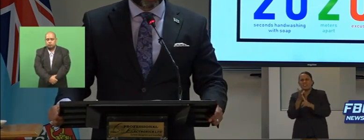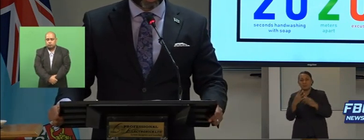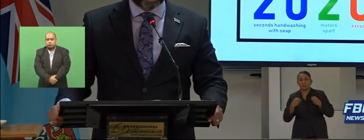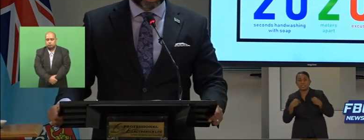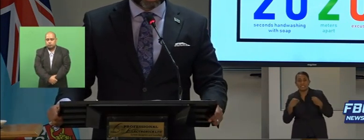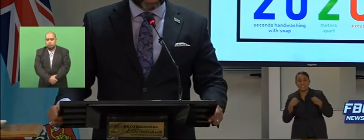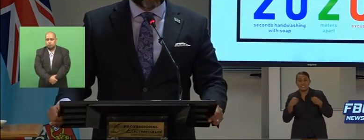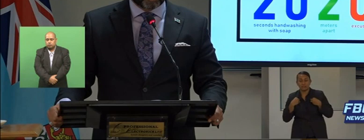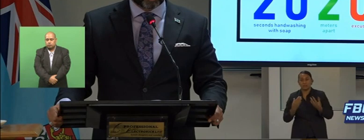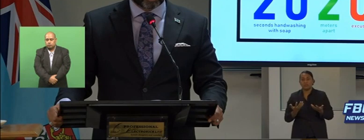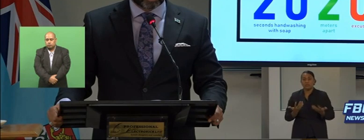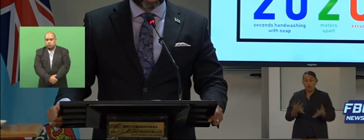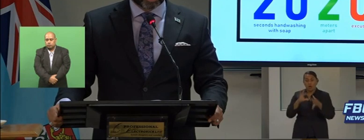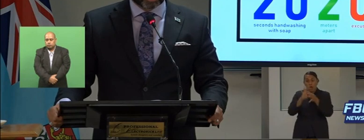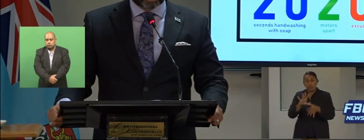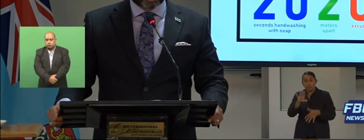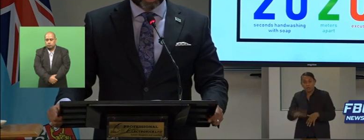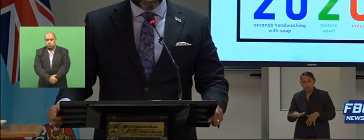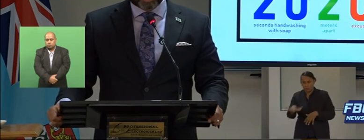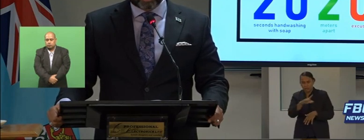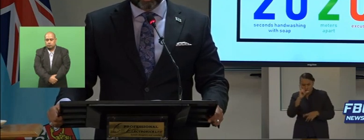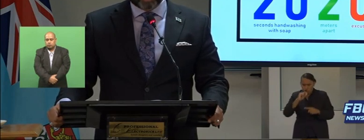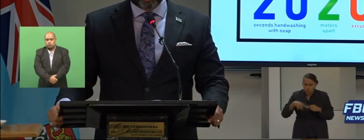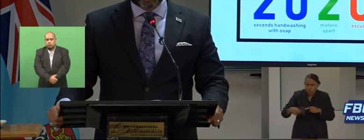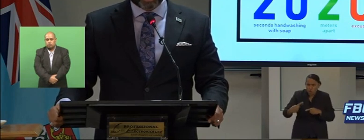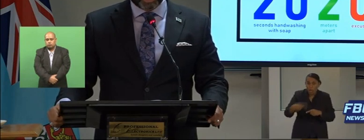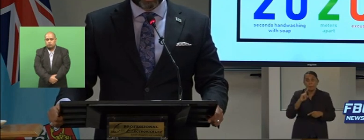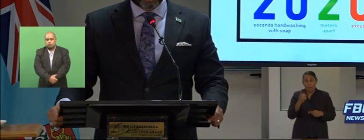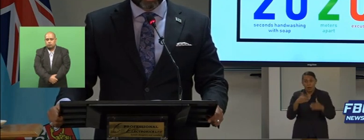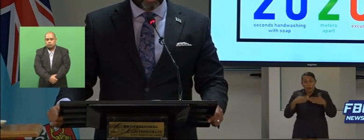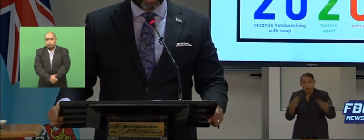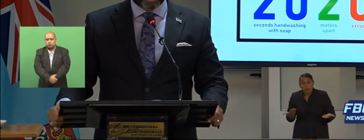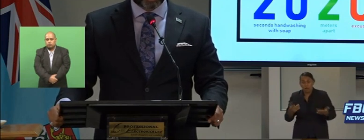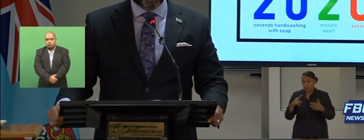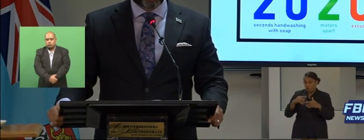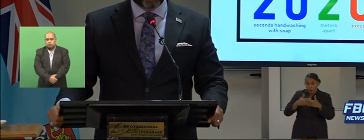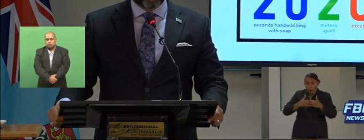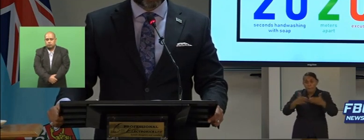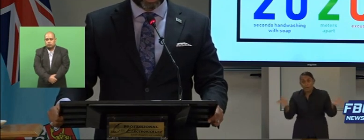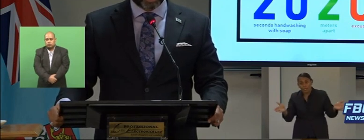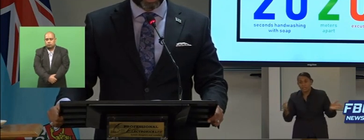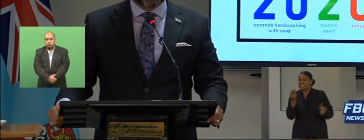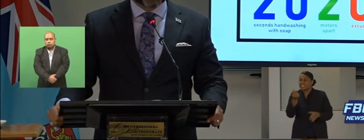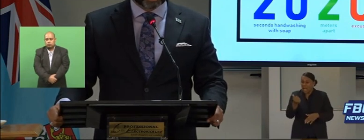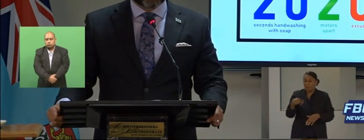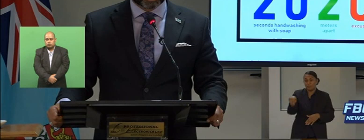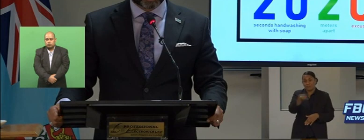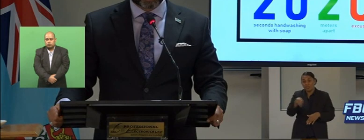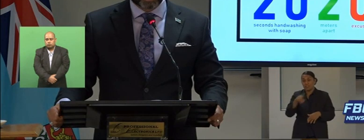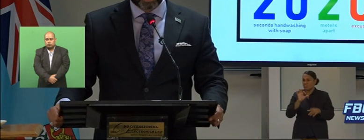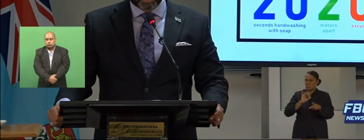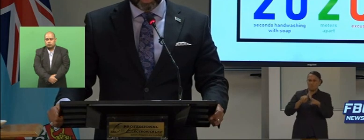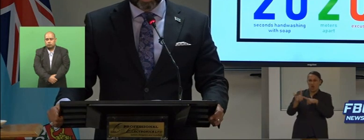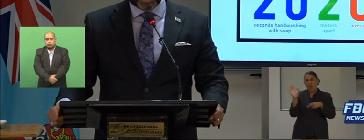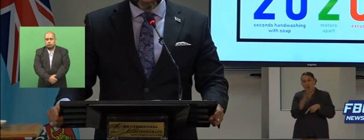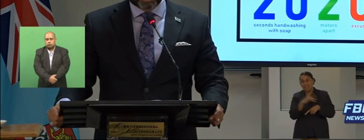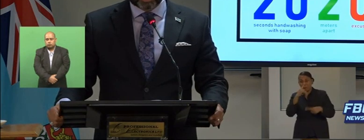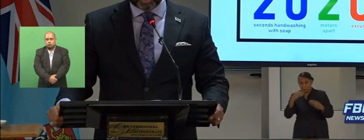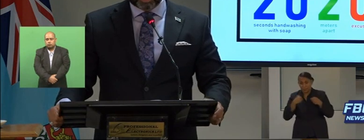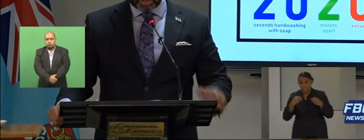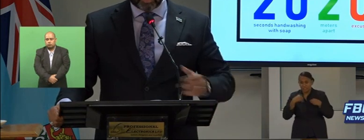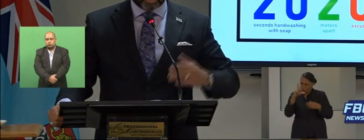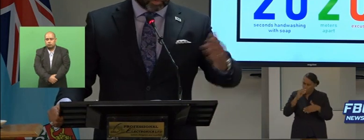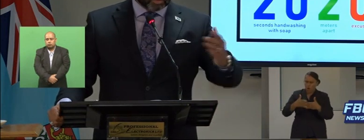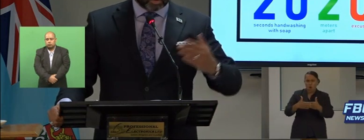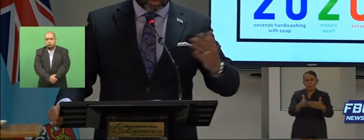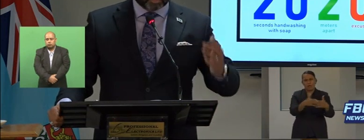to operate, except for those areas that the Honourable Prime Minister highlighted. So, for example, swimming pools, nightclubs, cinemas, gyms, where